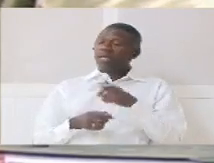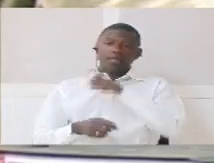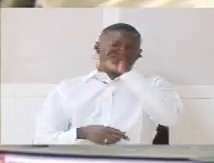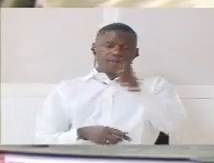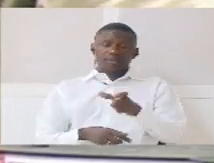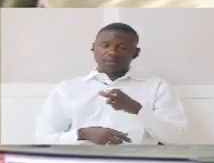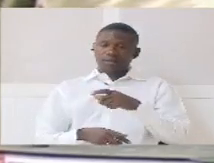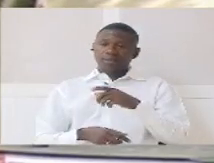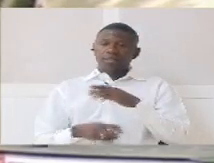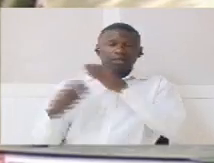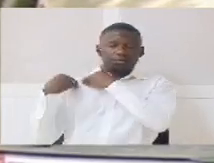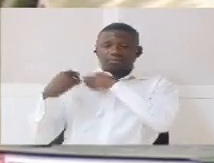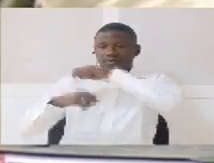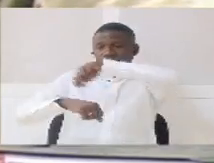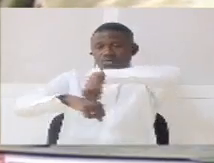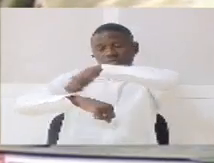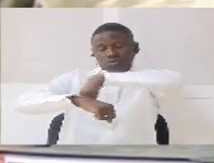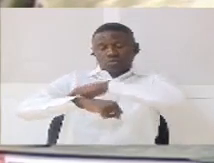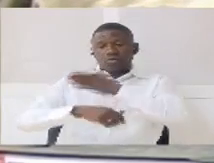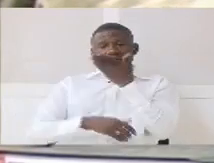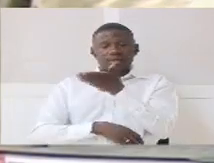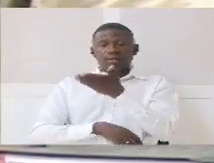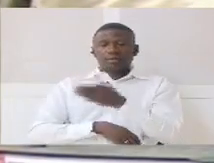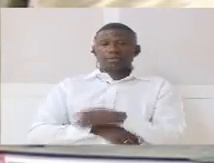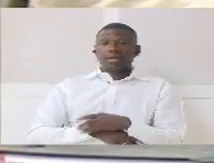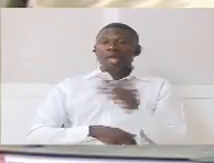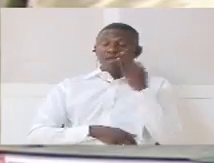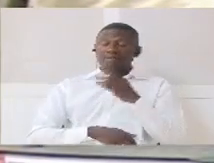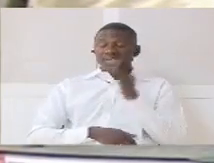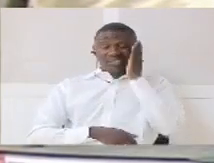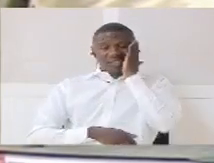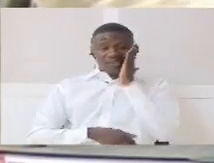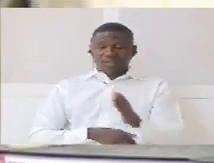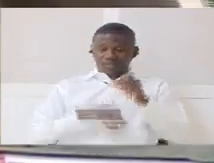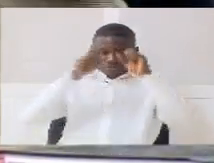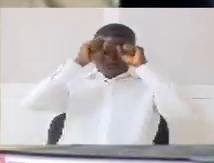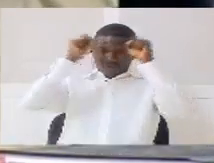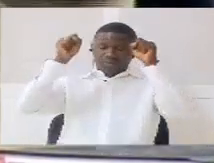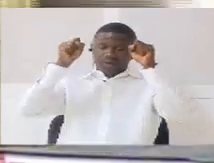Any person being a cook there. Ni serious government long. If it is a